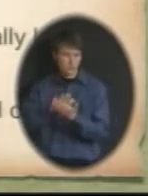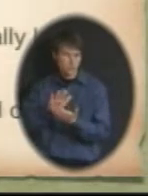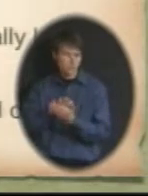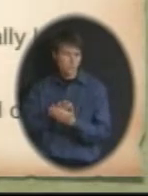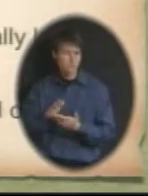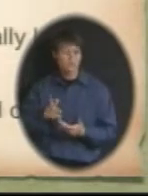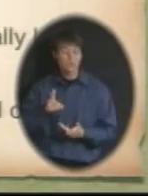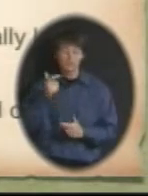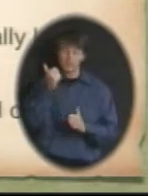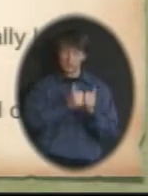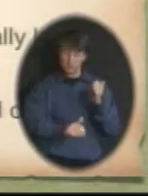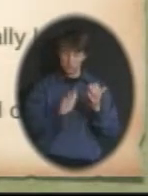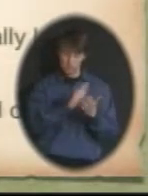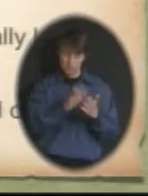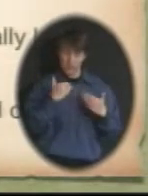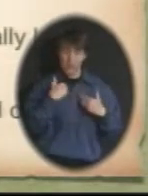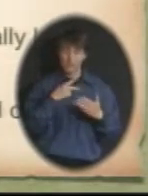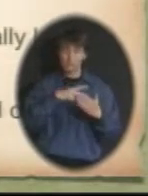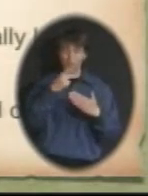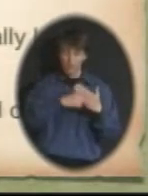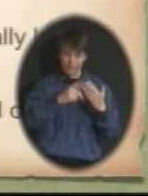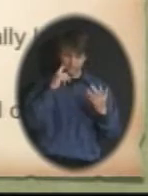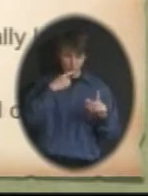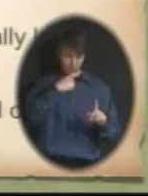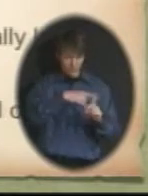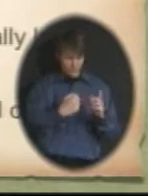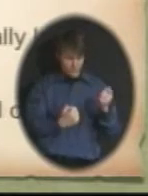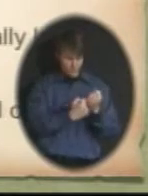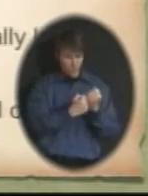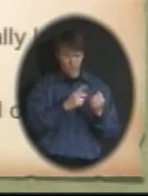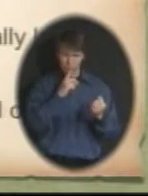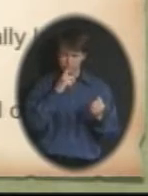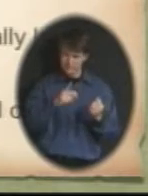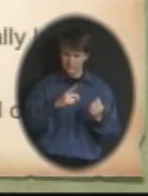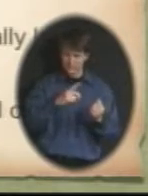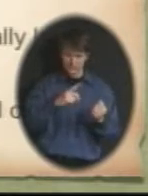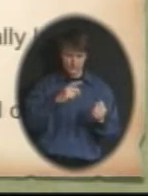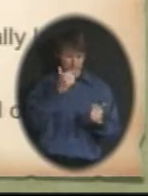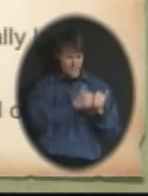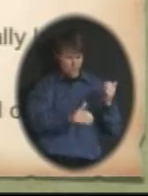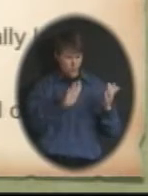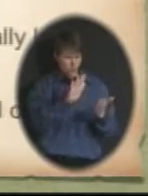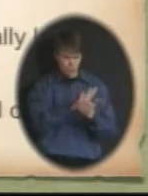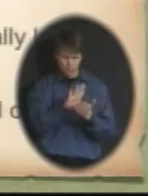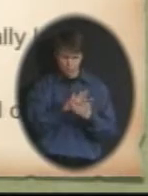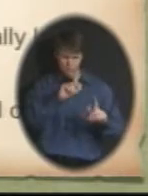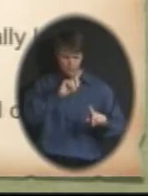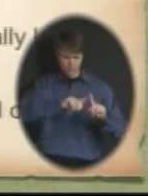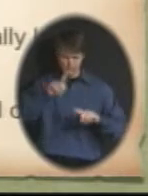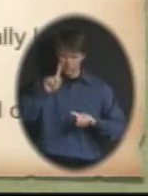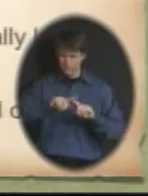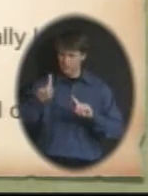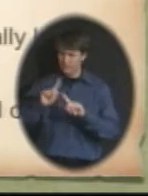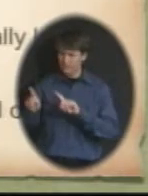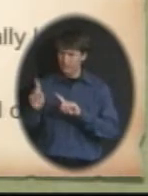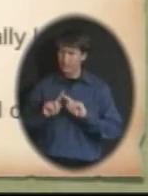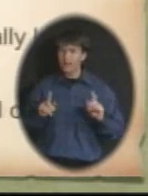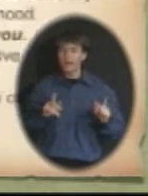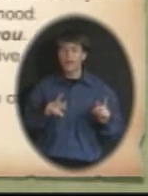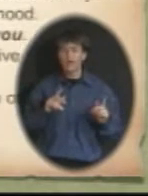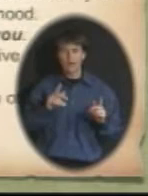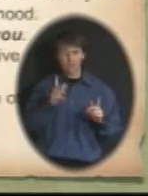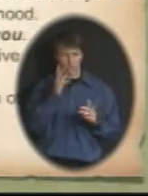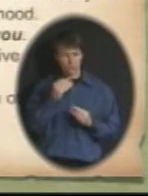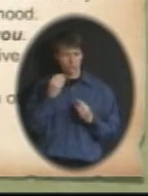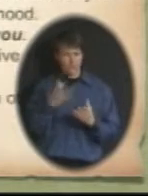a program of positive supports in place, and they all look vastly different from each other in theme and creativity, but I'll try and give you a